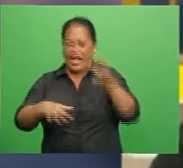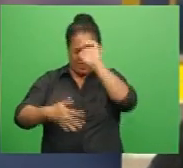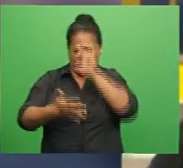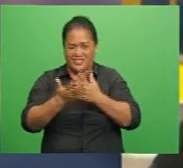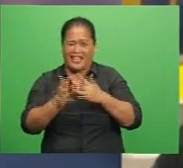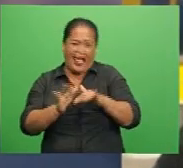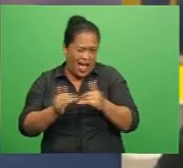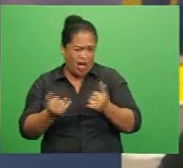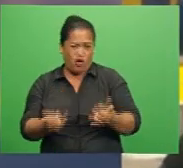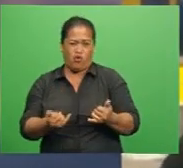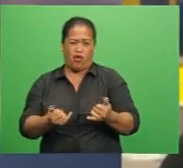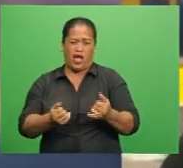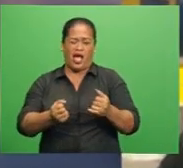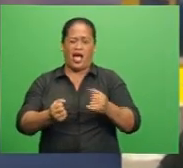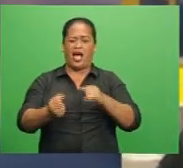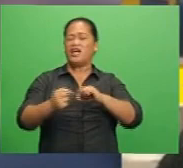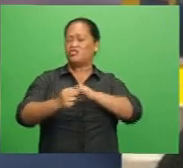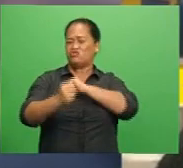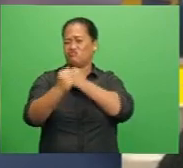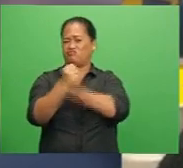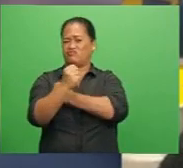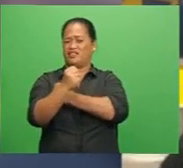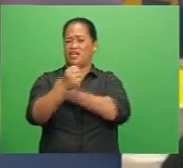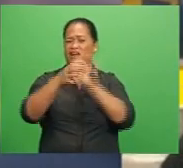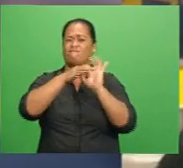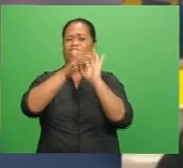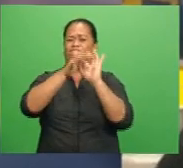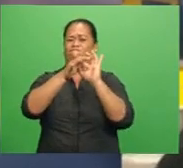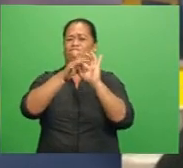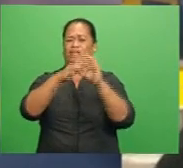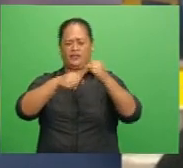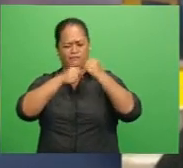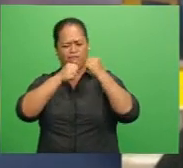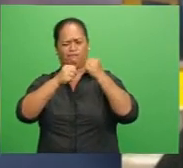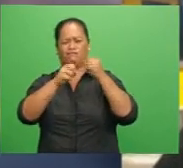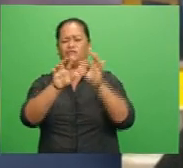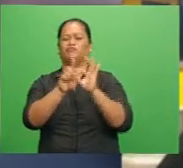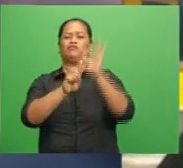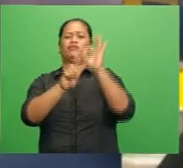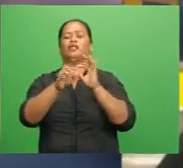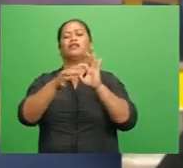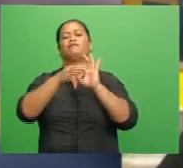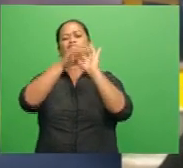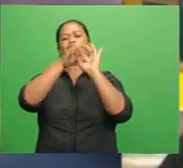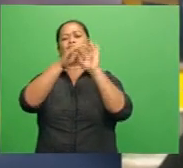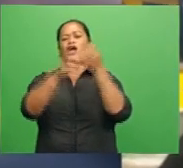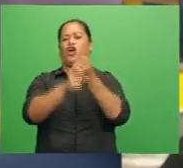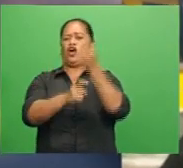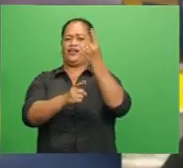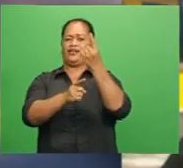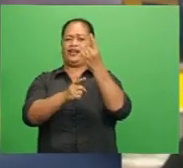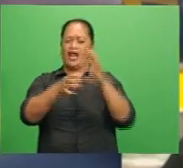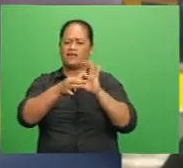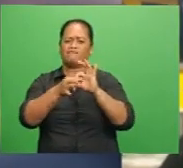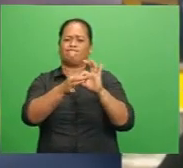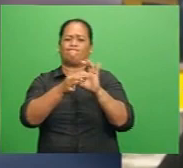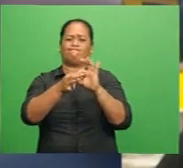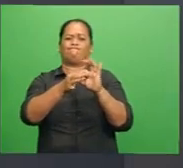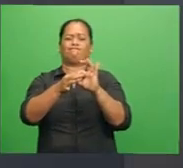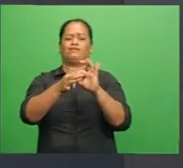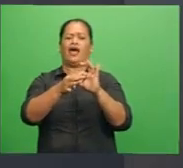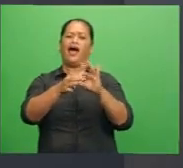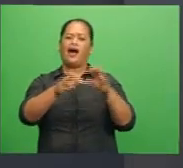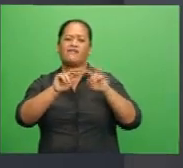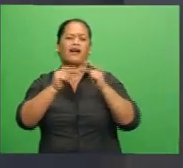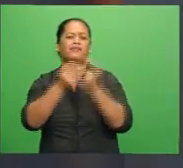improve my relationship with God, most importantly, and also the relationship with our families and fellow friends.